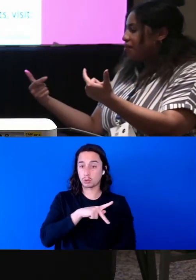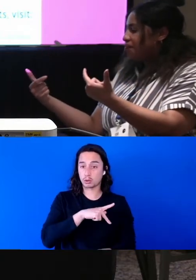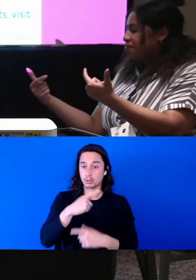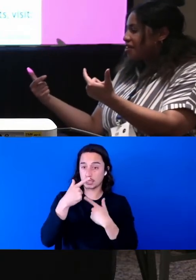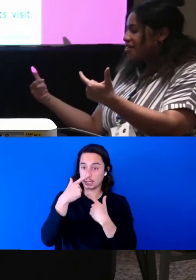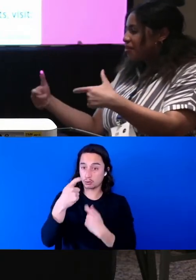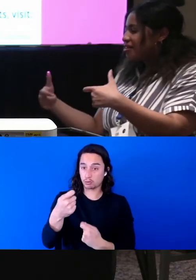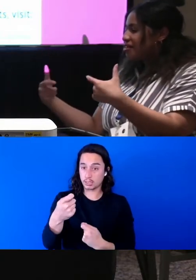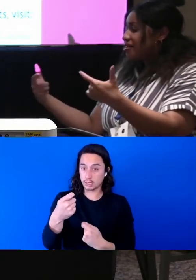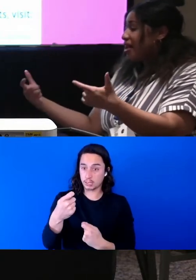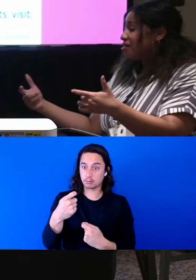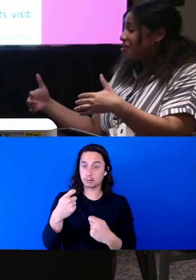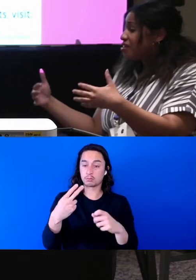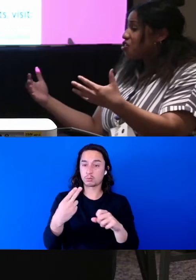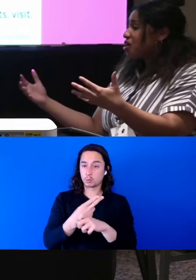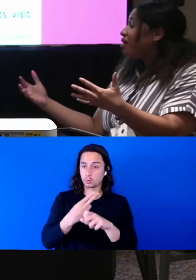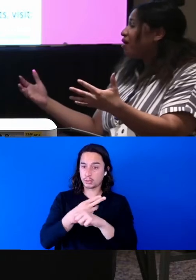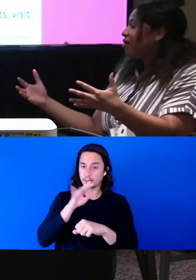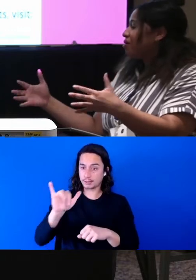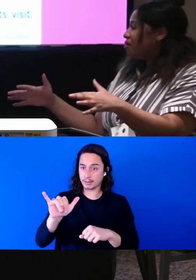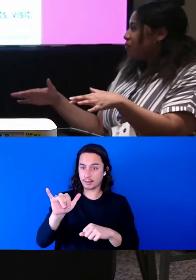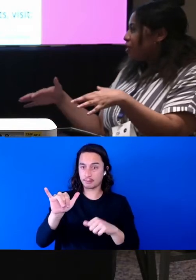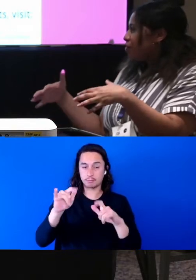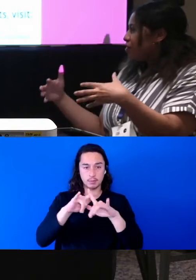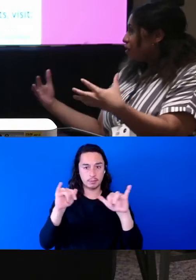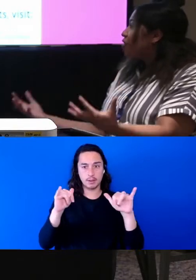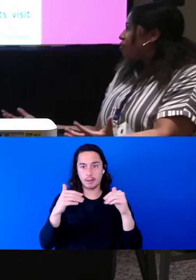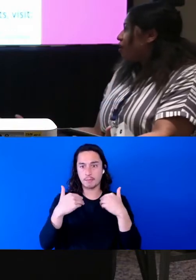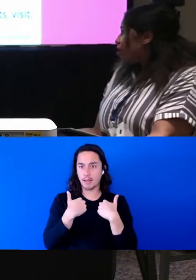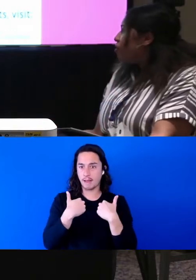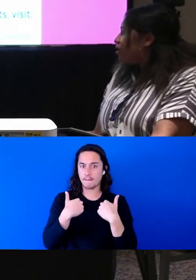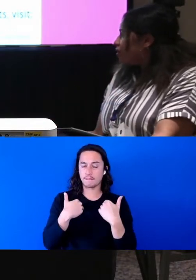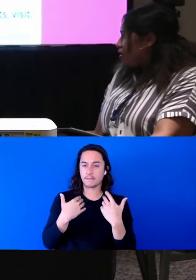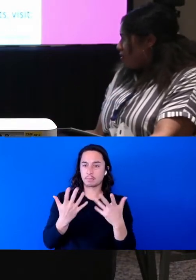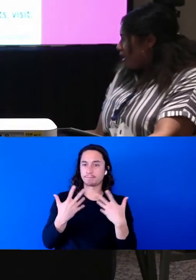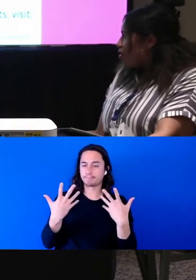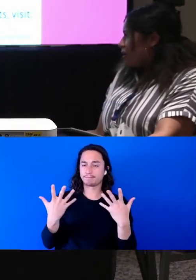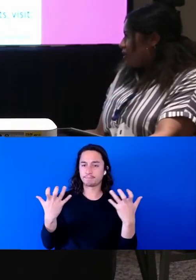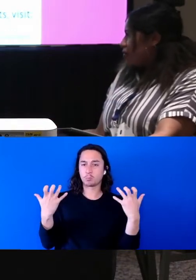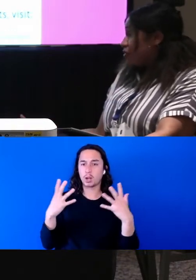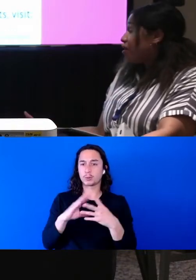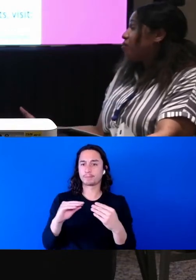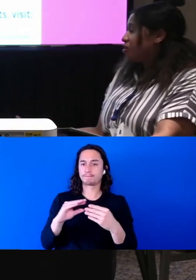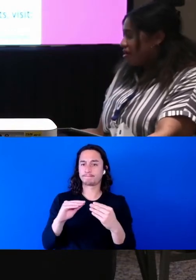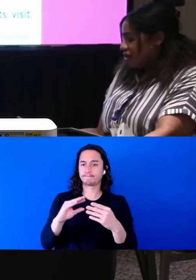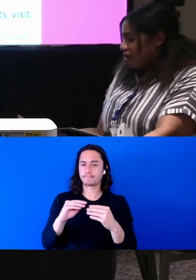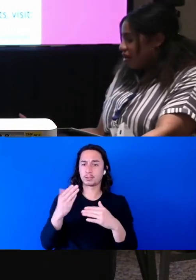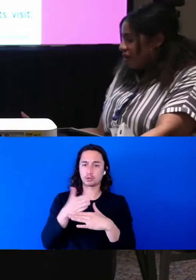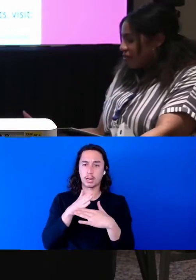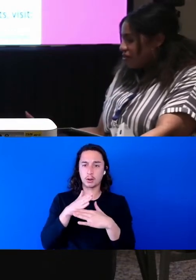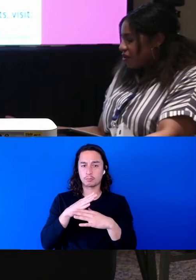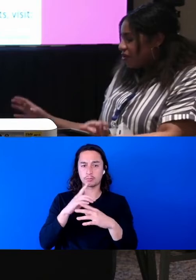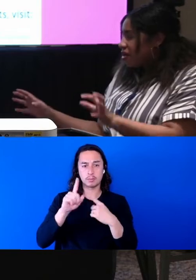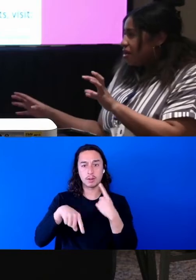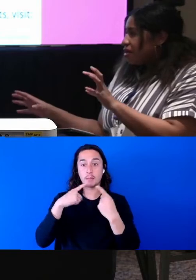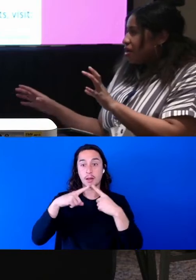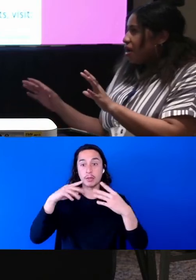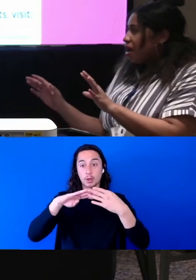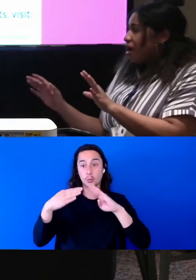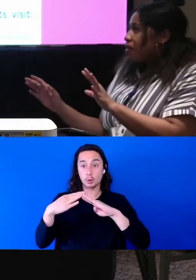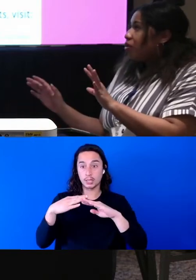have something to say, something to share with a community that you care about, with the community that you care about. And